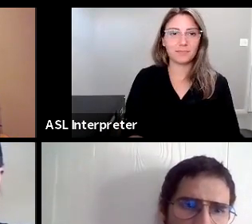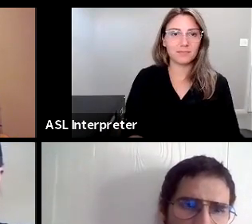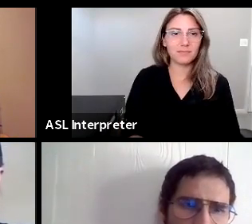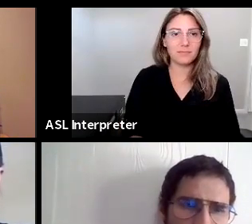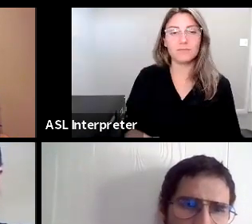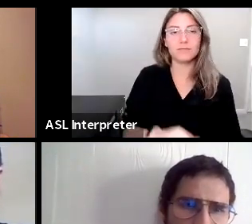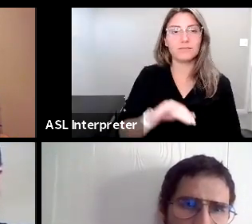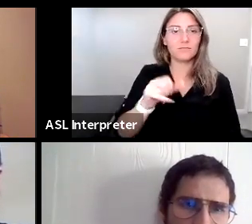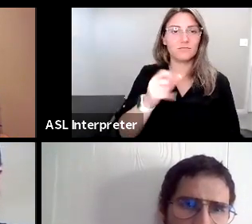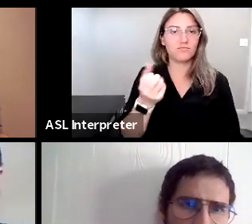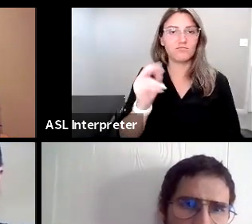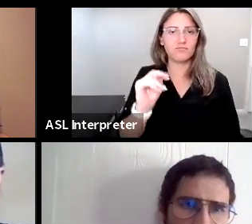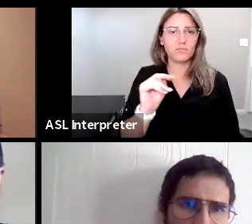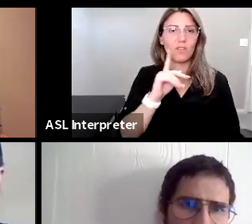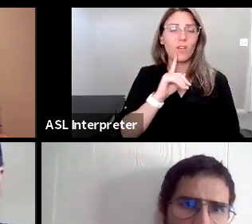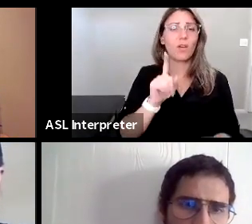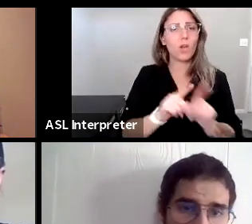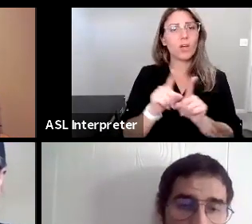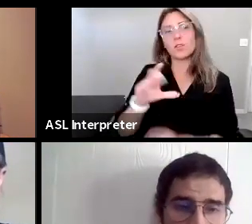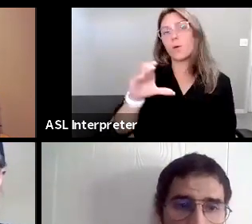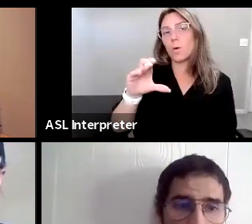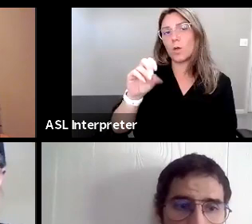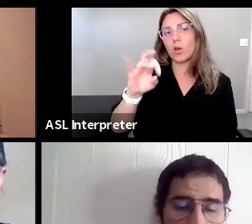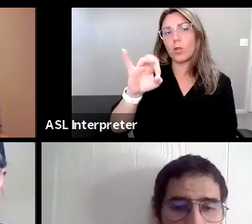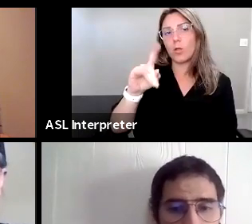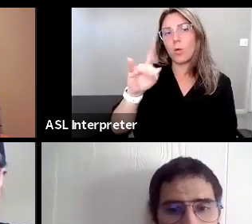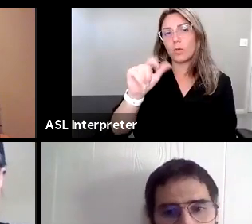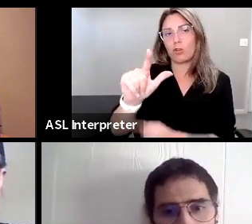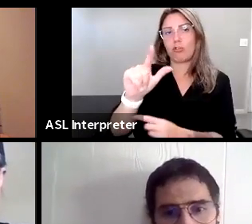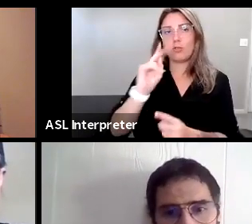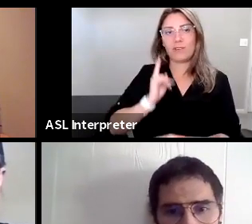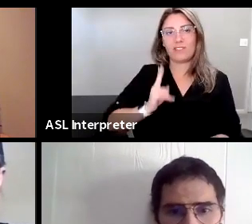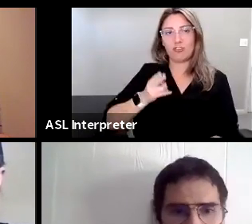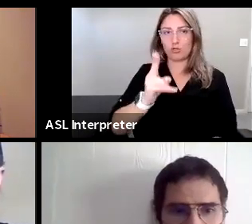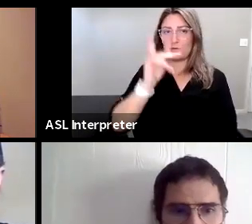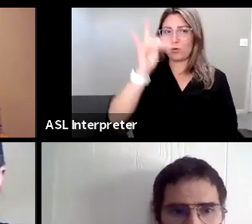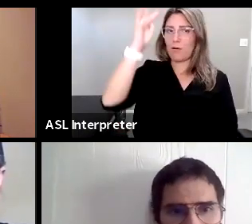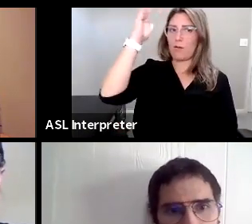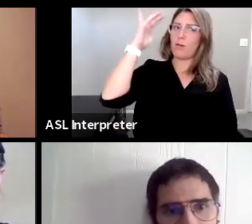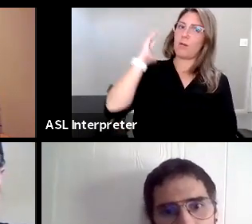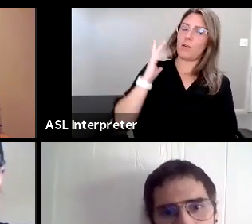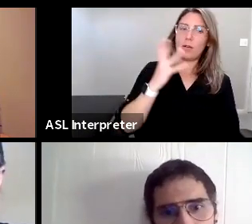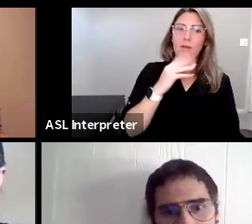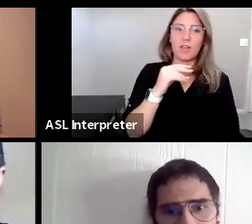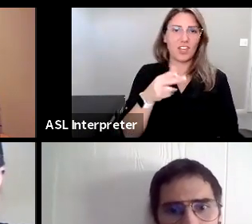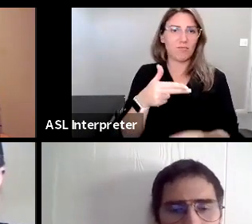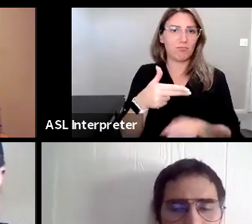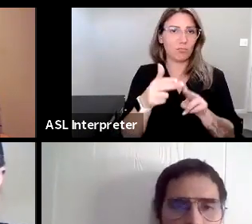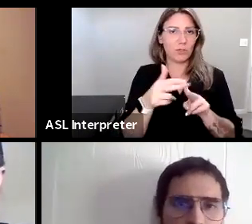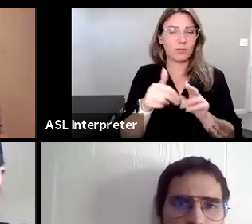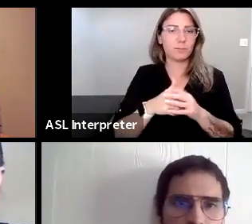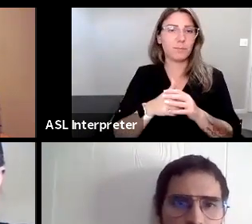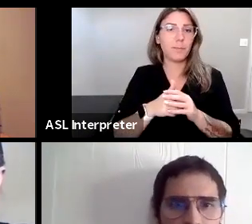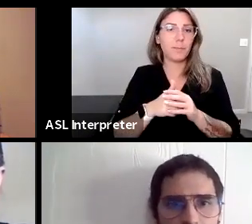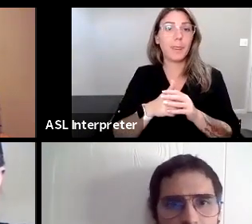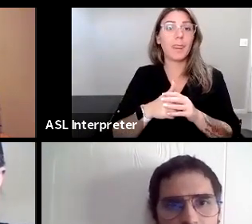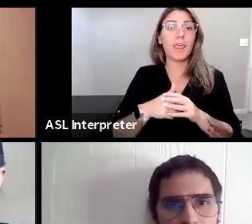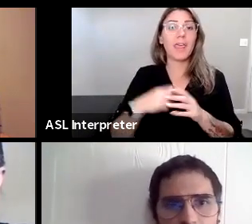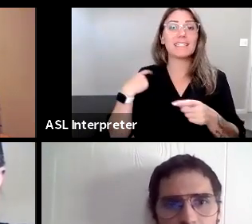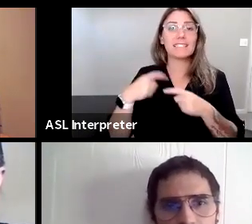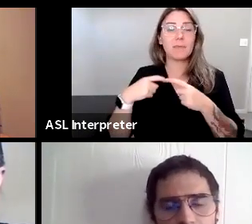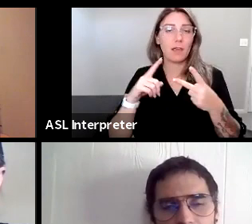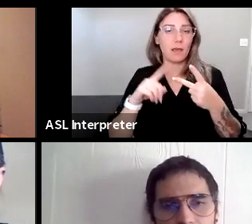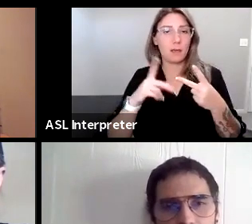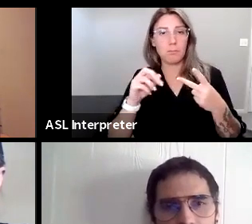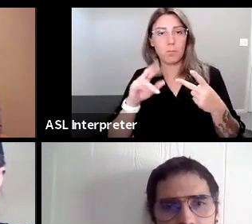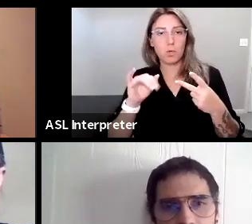say, there's a colonial history to this as well. And just briefly, like Spain,